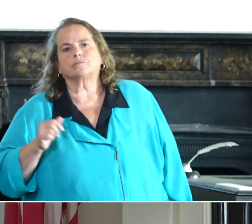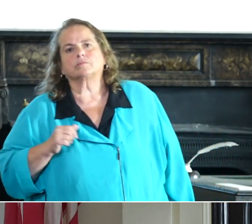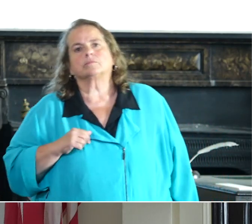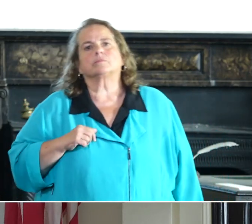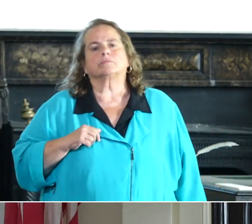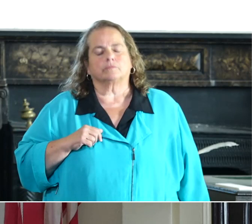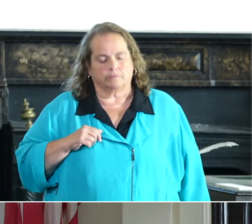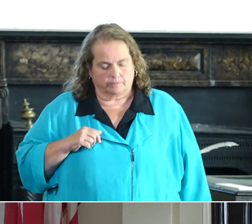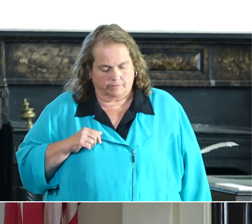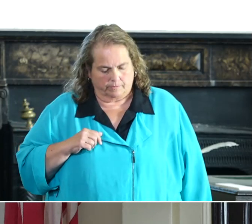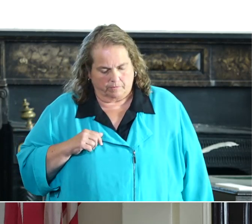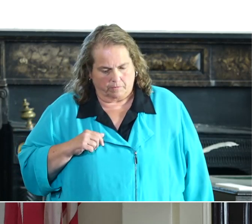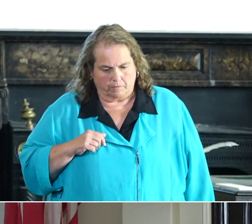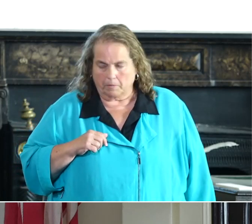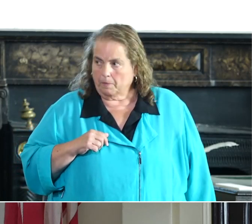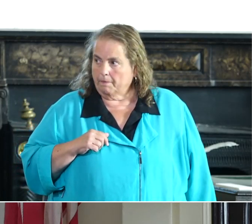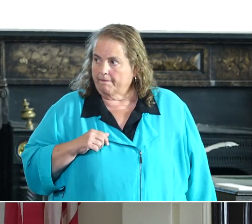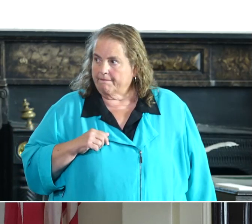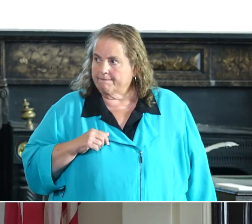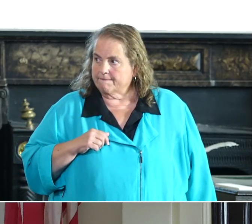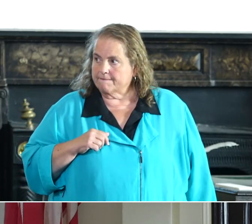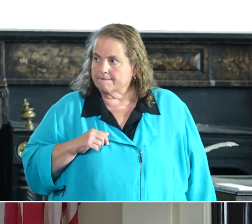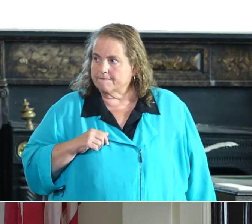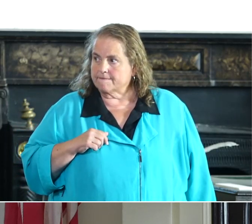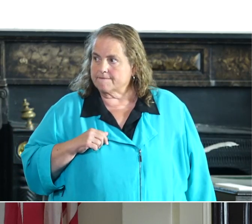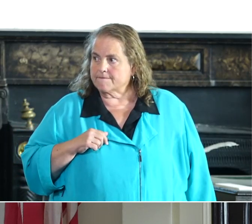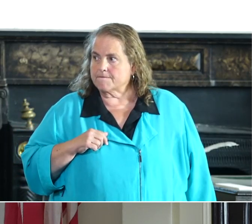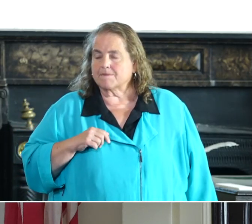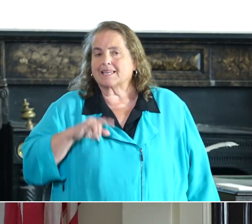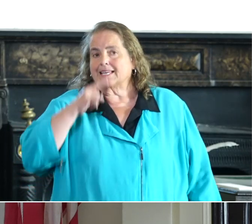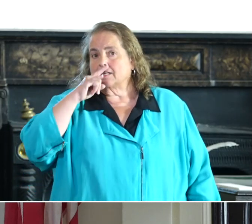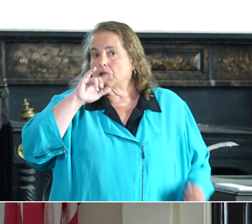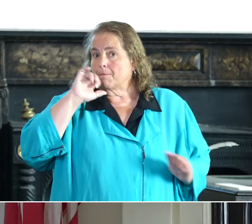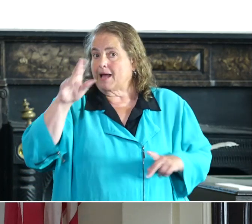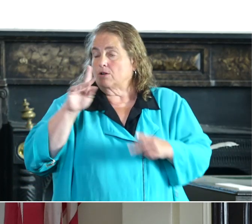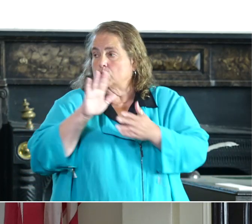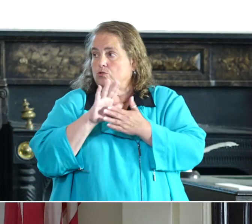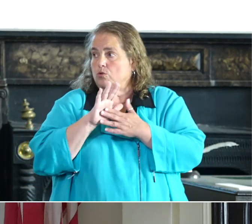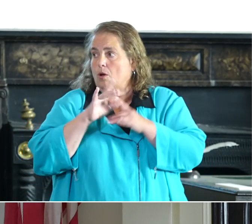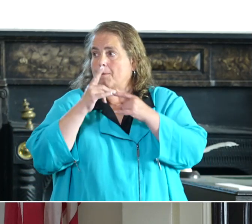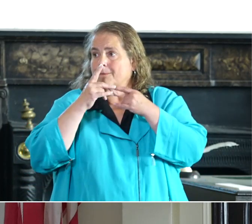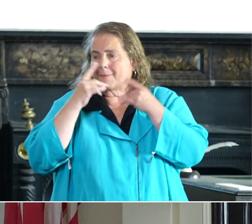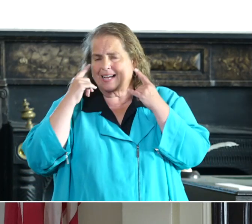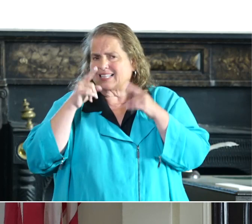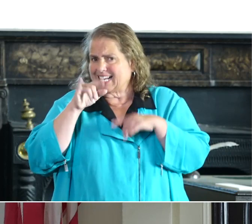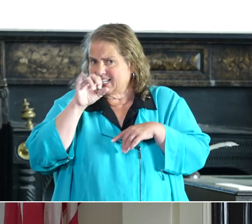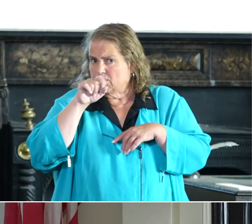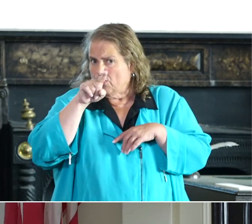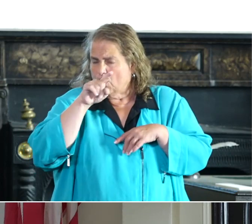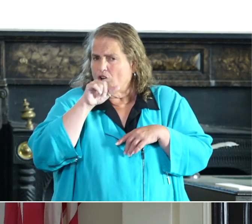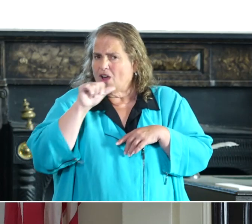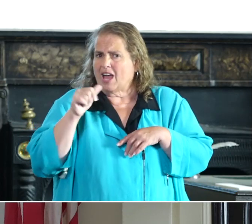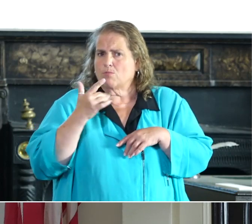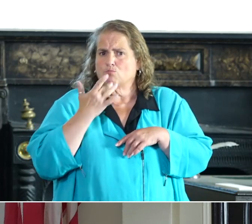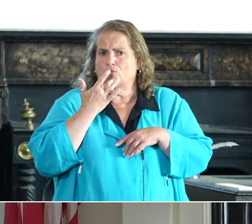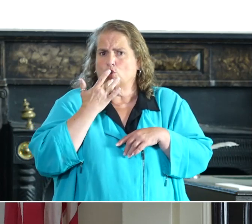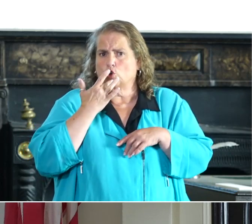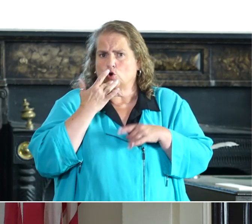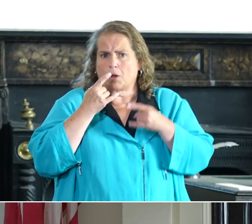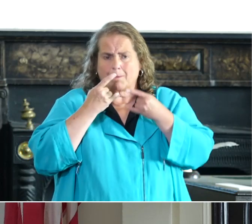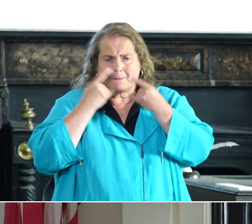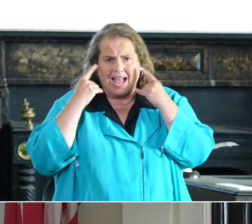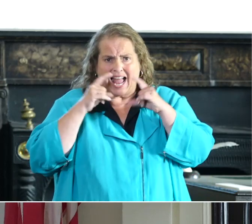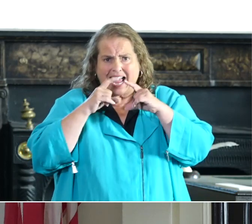Next question. Kids go back to school, walk around the courts and masks. What is there a preferable mask? Because I've been told I'm